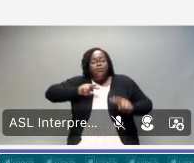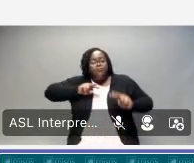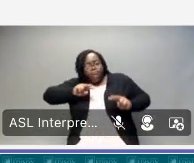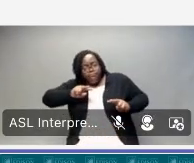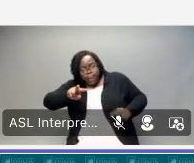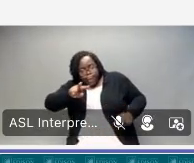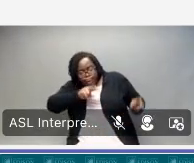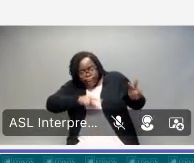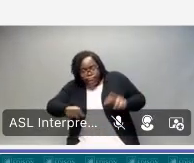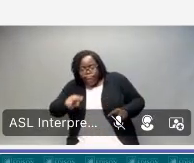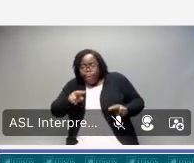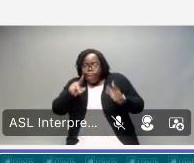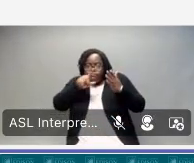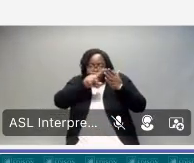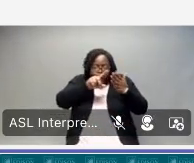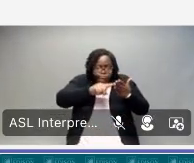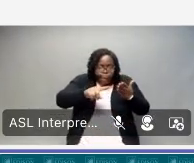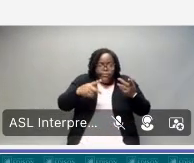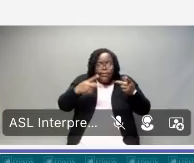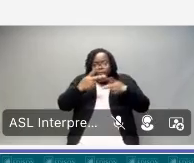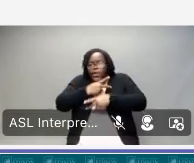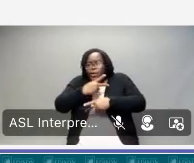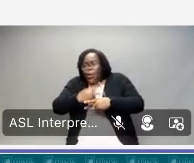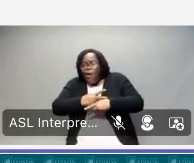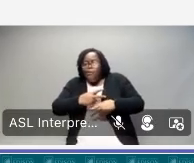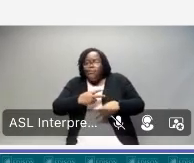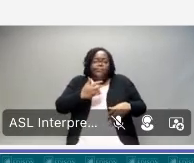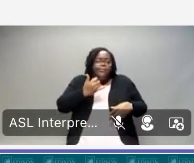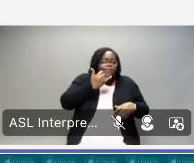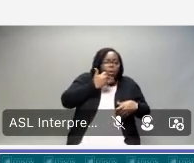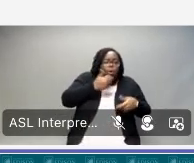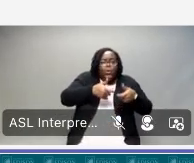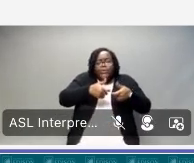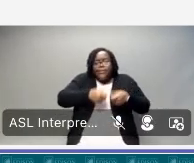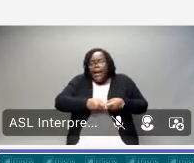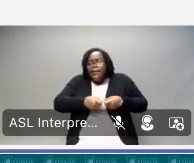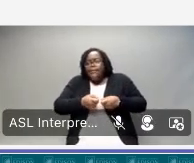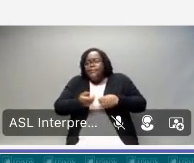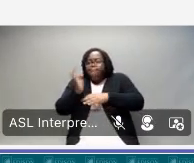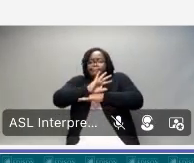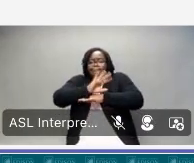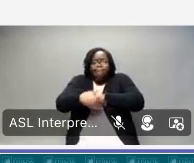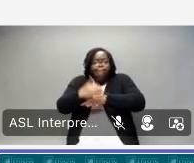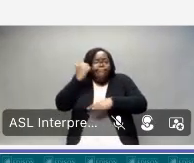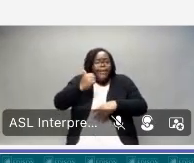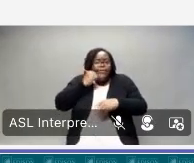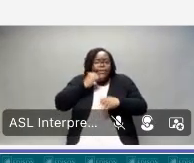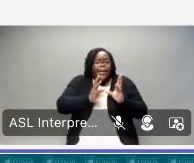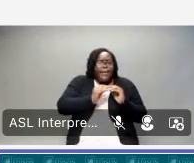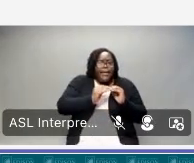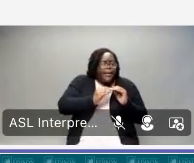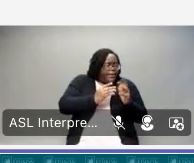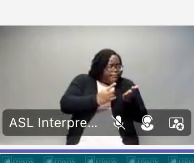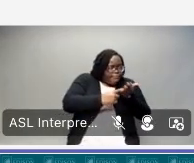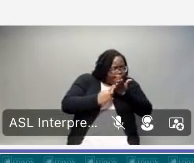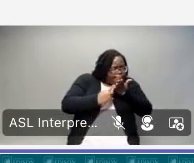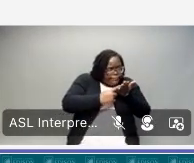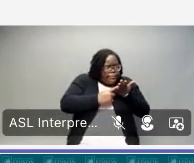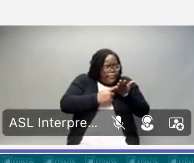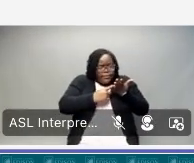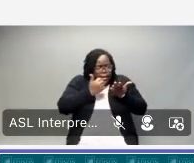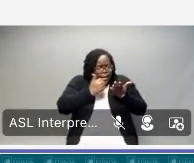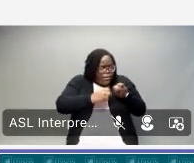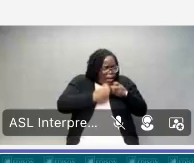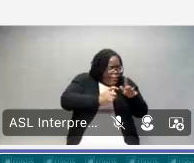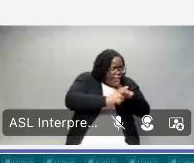on, phone, text, meeting, in a 24/7 meeting, to make sure that we're looking at problems. If